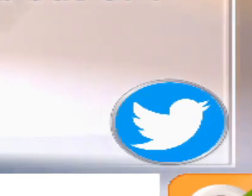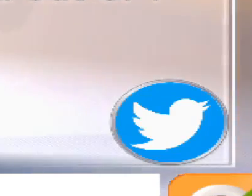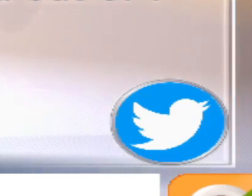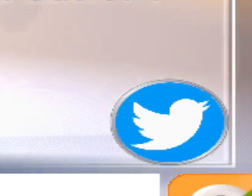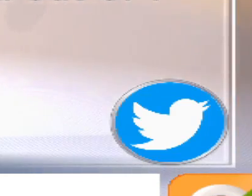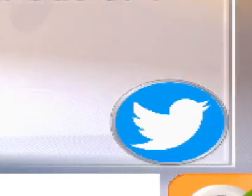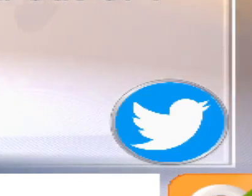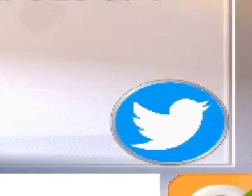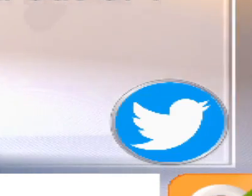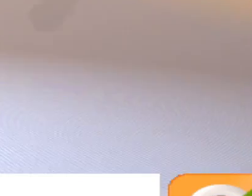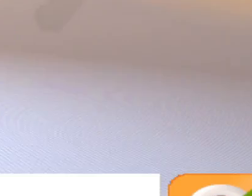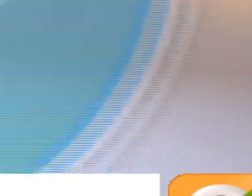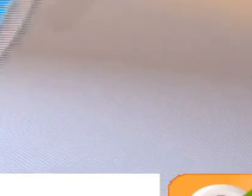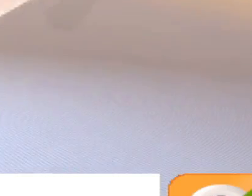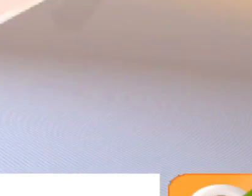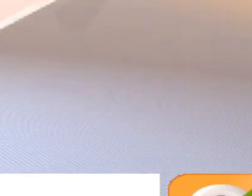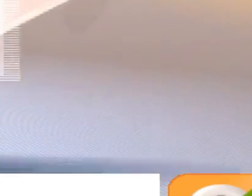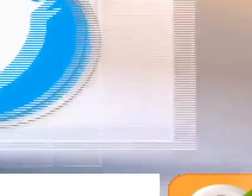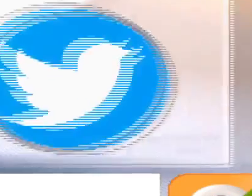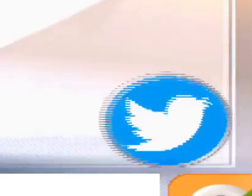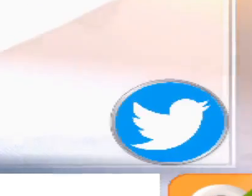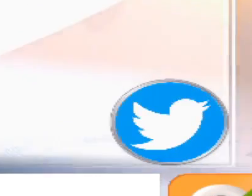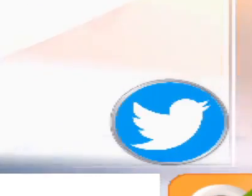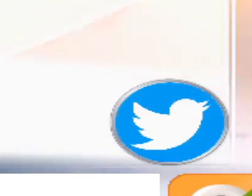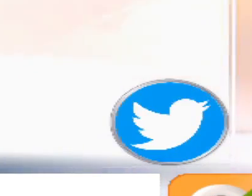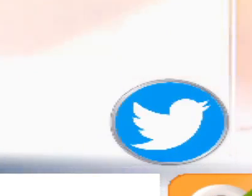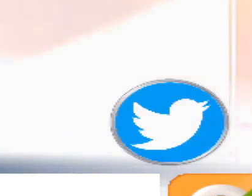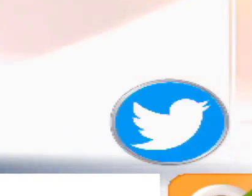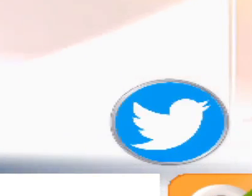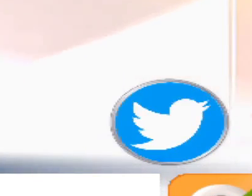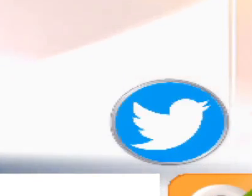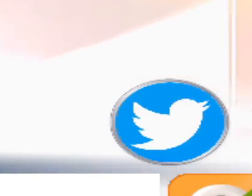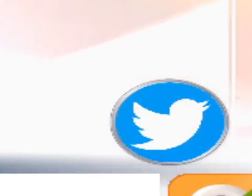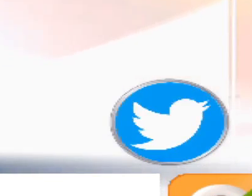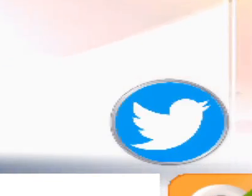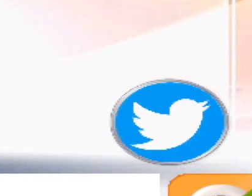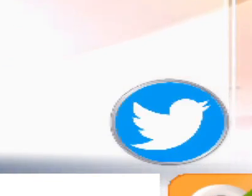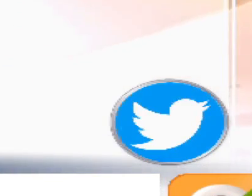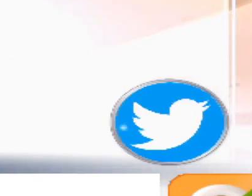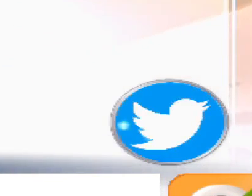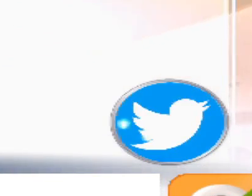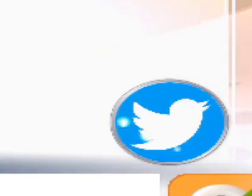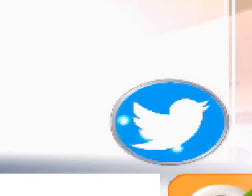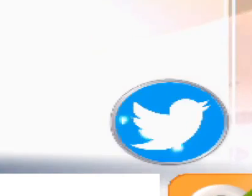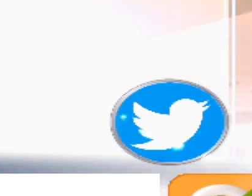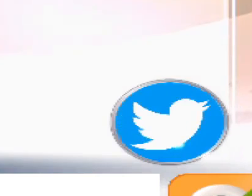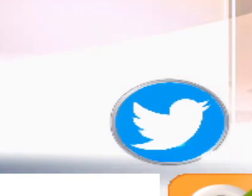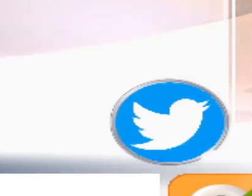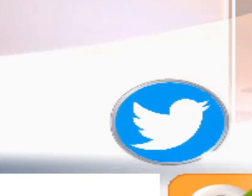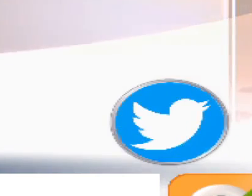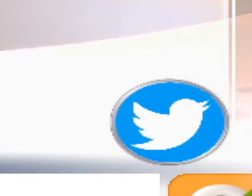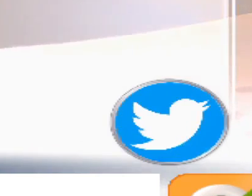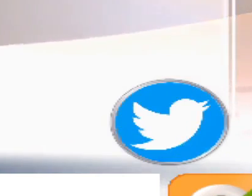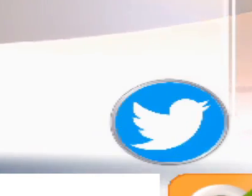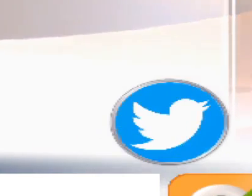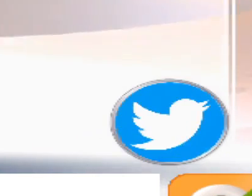county. That's a question I'll pose to her, Mwema. And another one here, Soko Analyst is saying, listening to the CS for Lands, Farida Karoney,